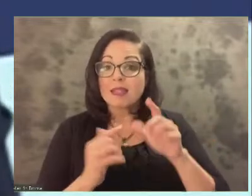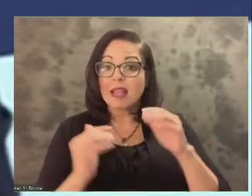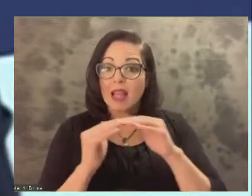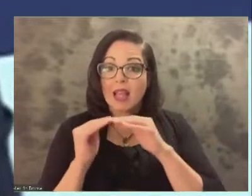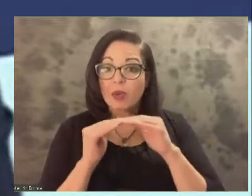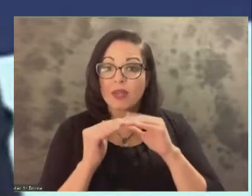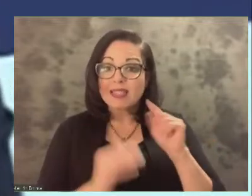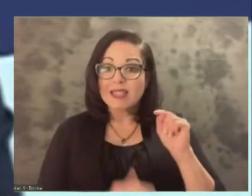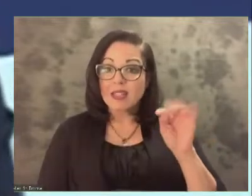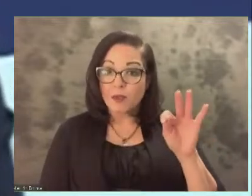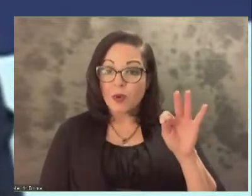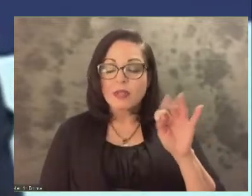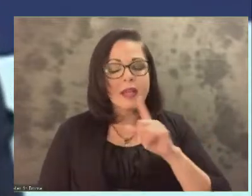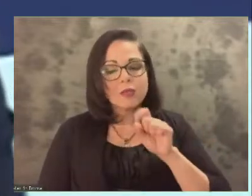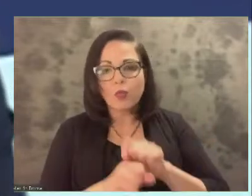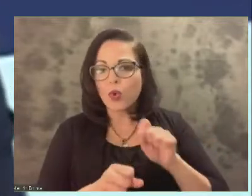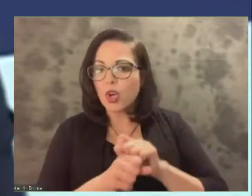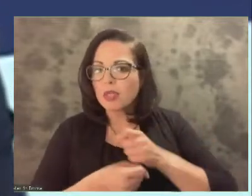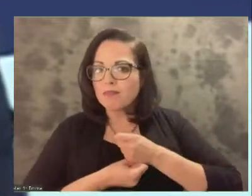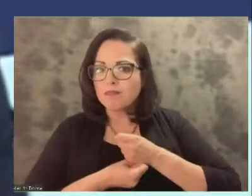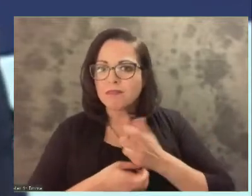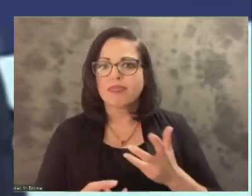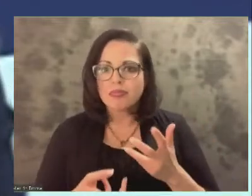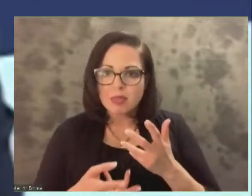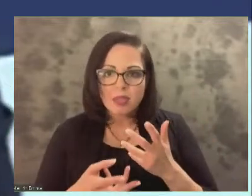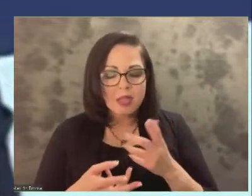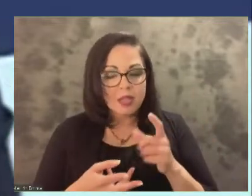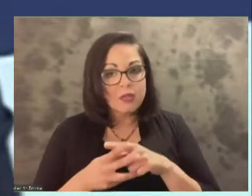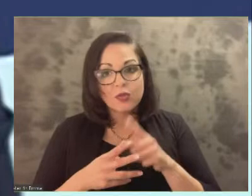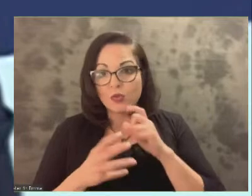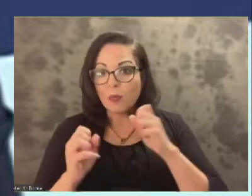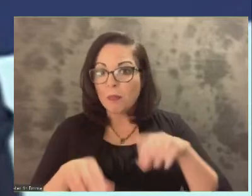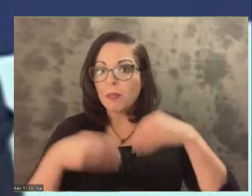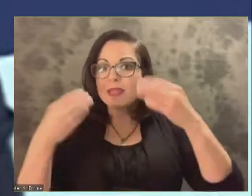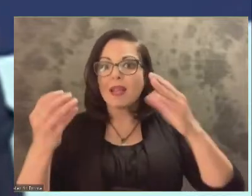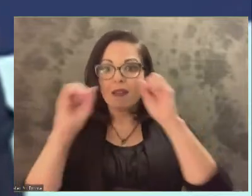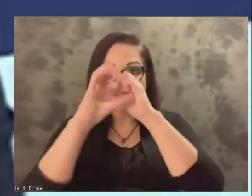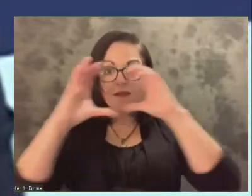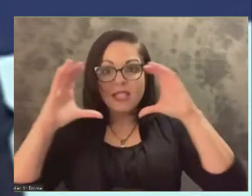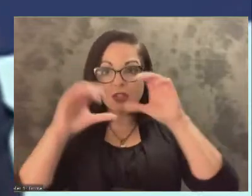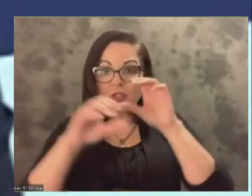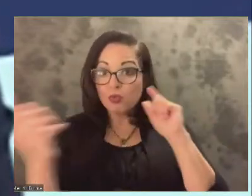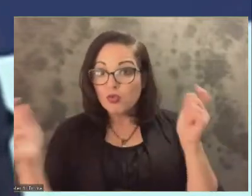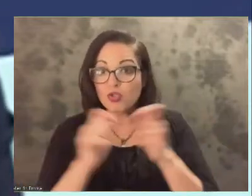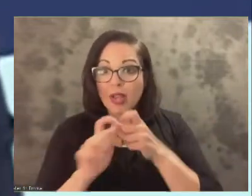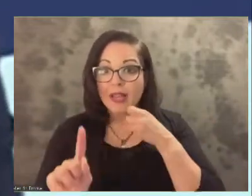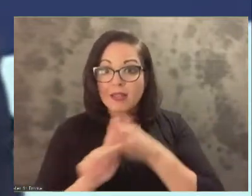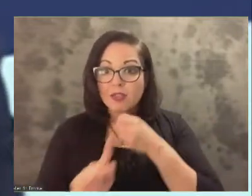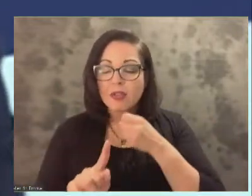worked tirelessly to present a vision for change that will